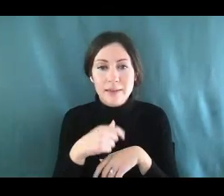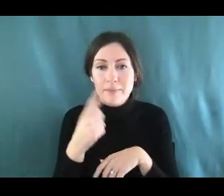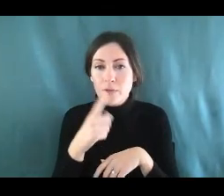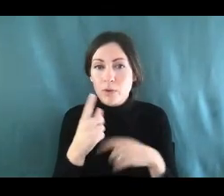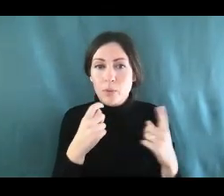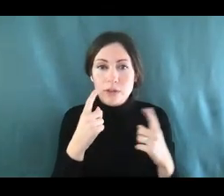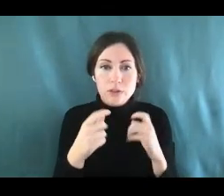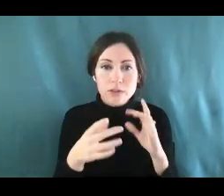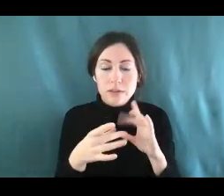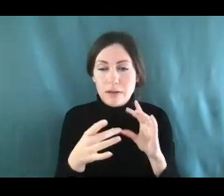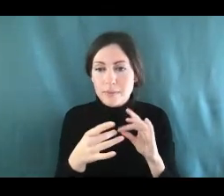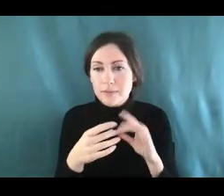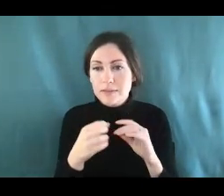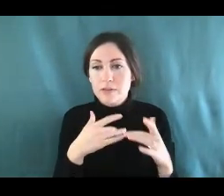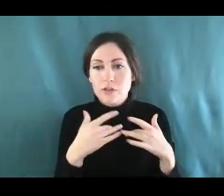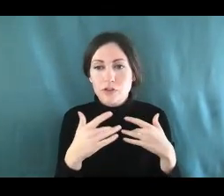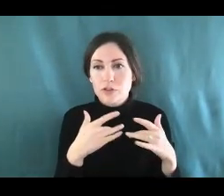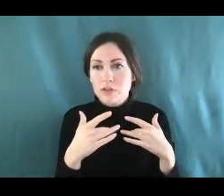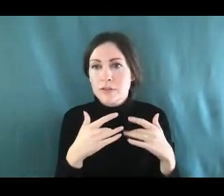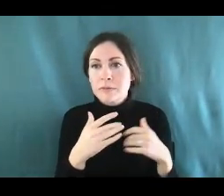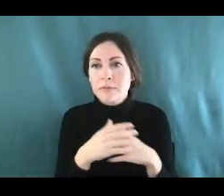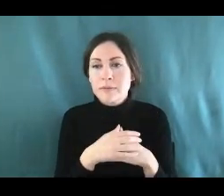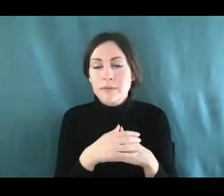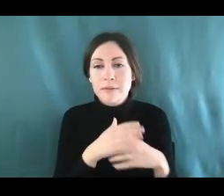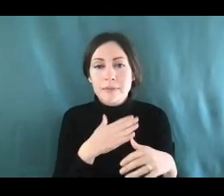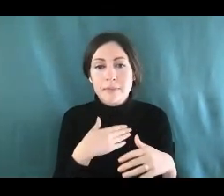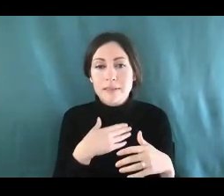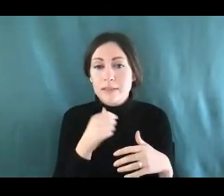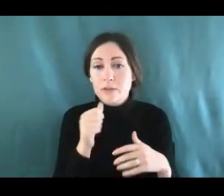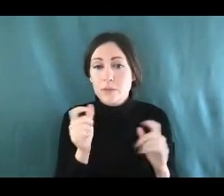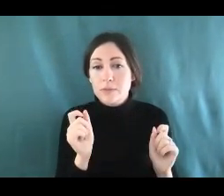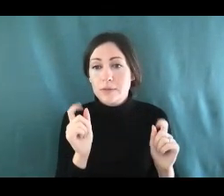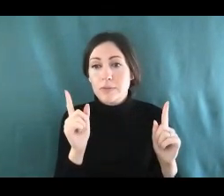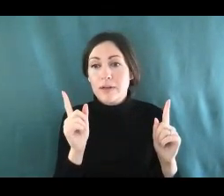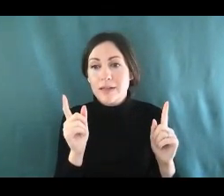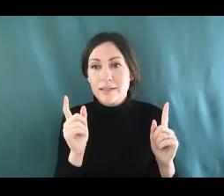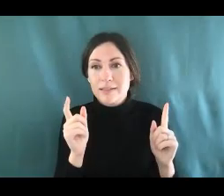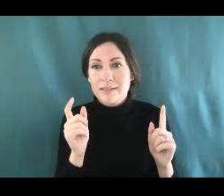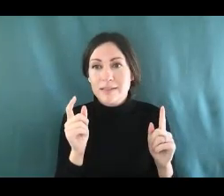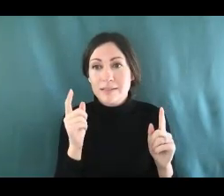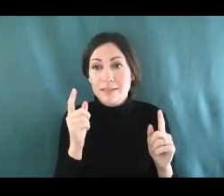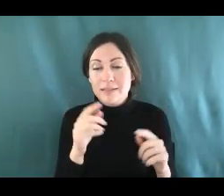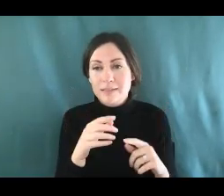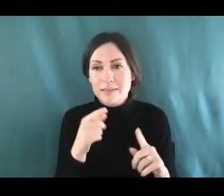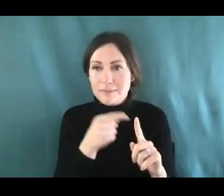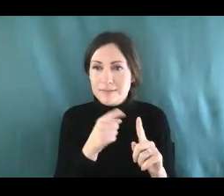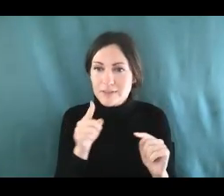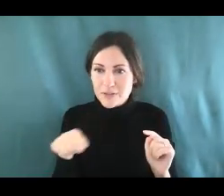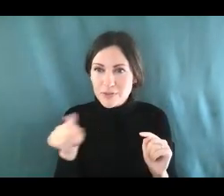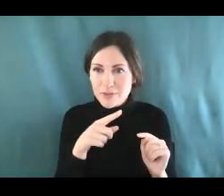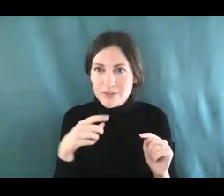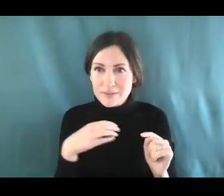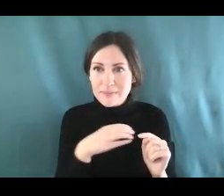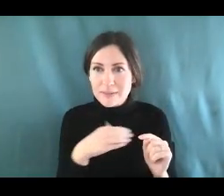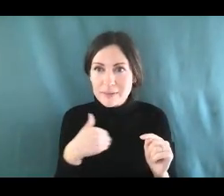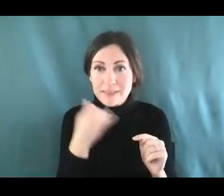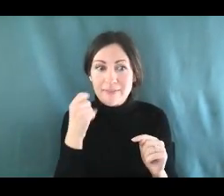questions, comments, or concerns. Please do not be surprised, especially advisory committee members, if I reach out to you guys